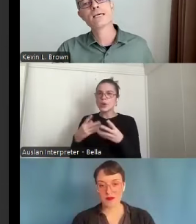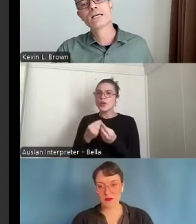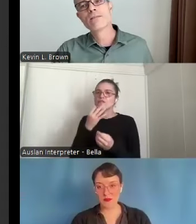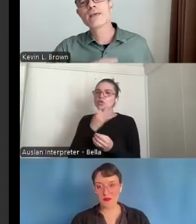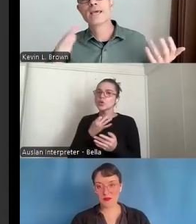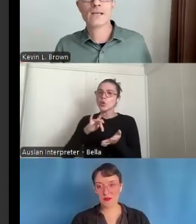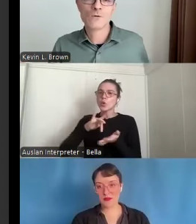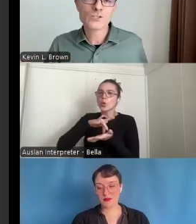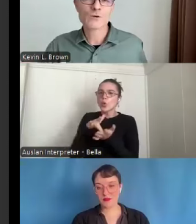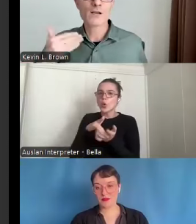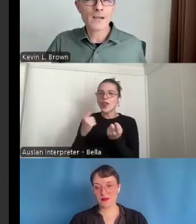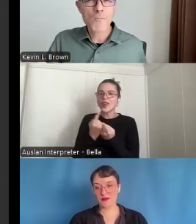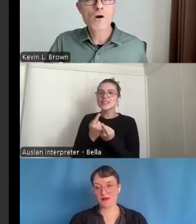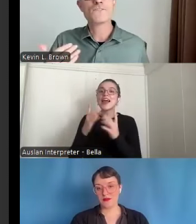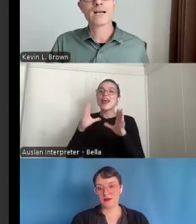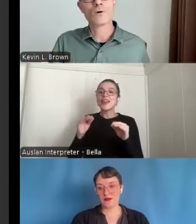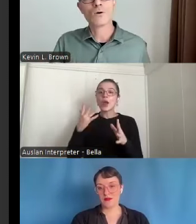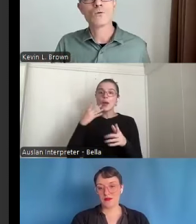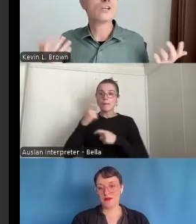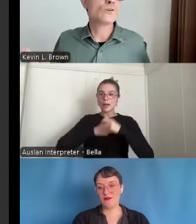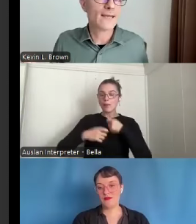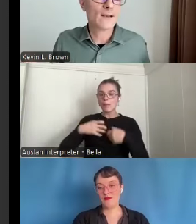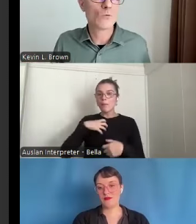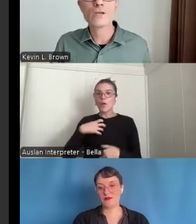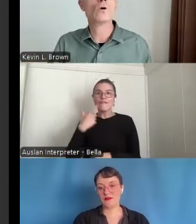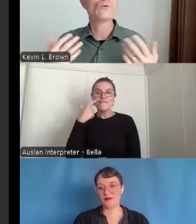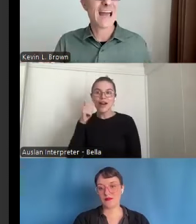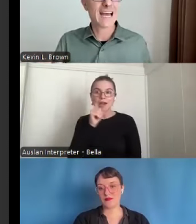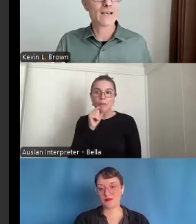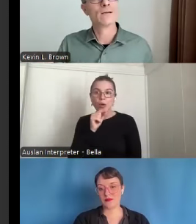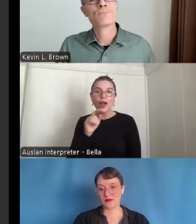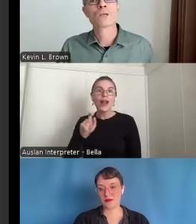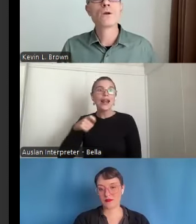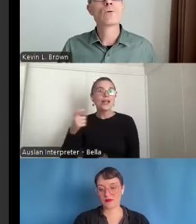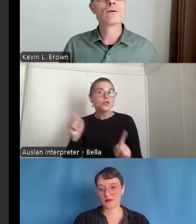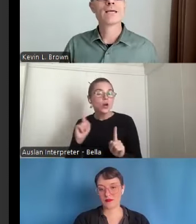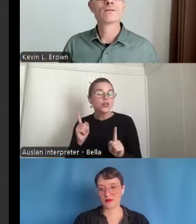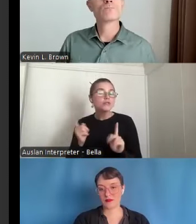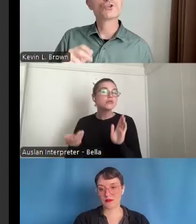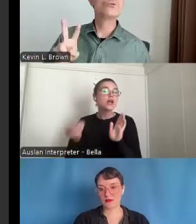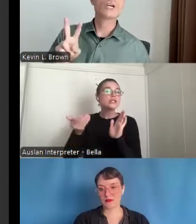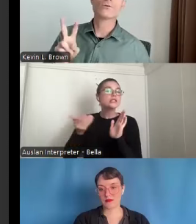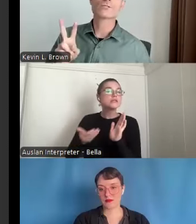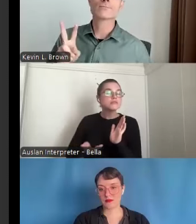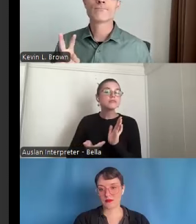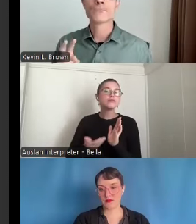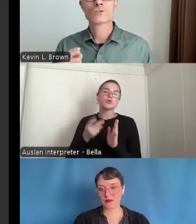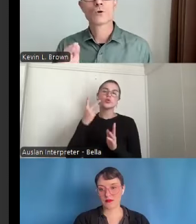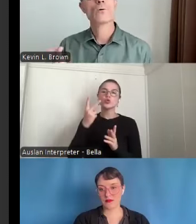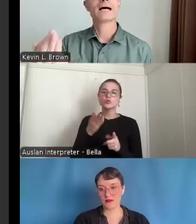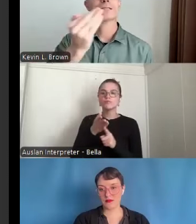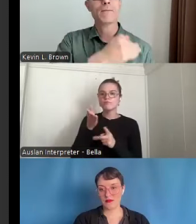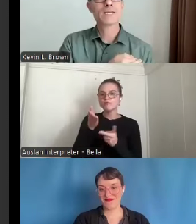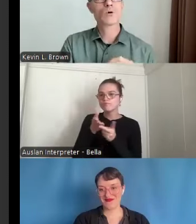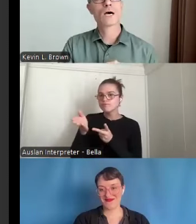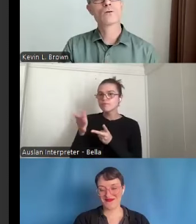elements. Then once you're becoming more findable, what do you do then? What do you add? We recommend 2 channels. So going